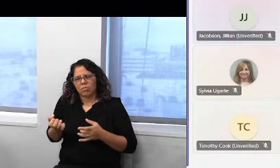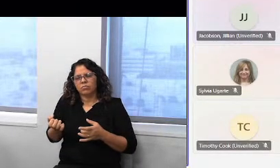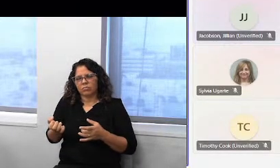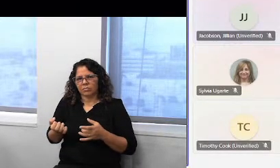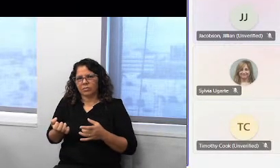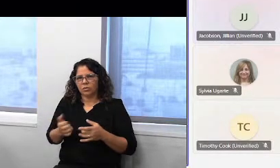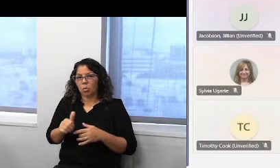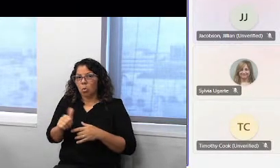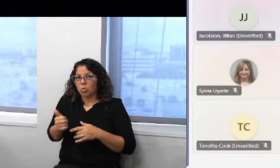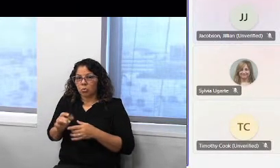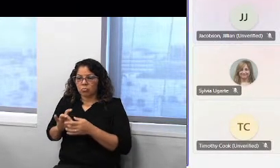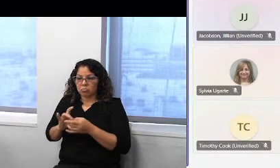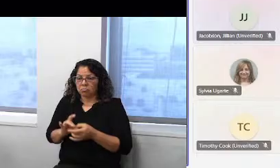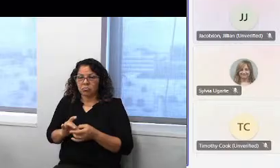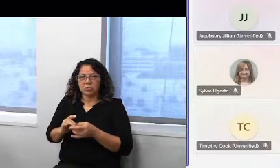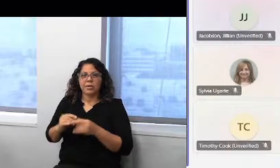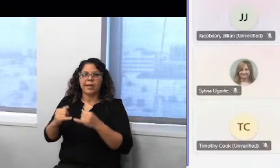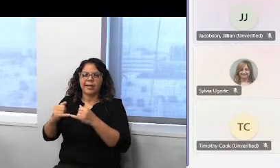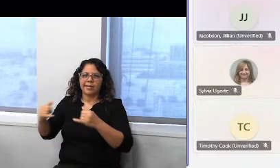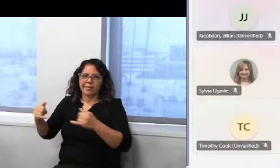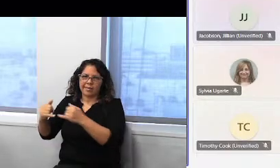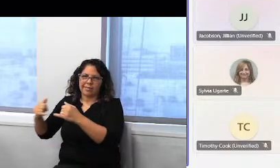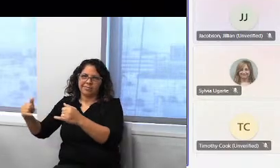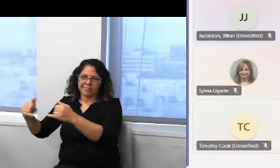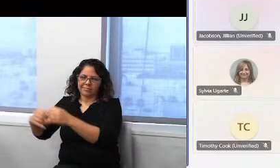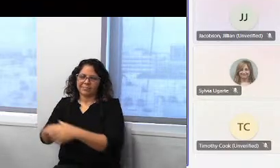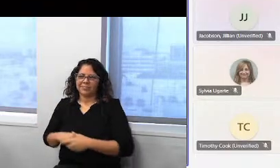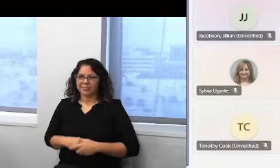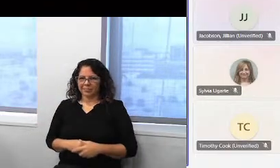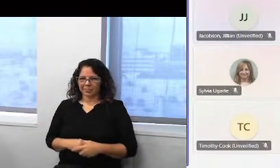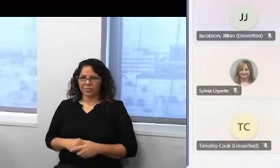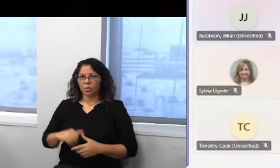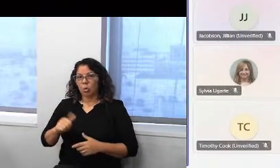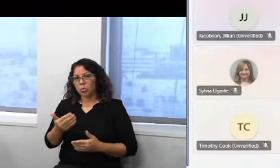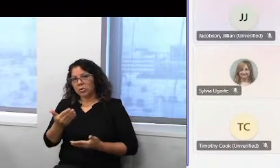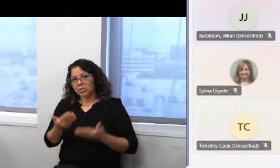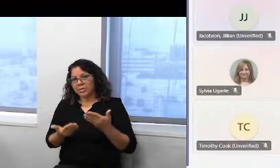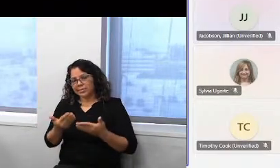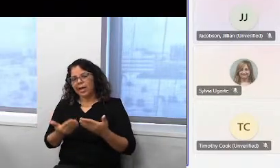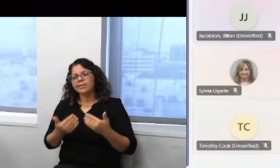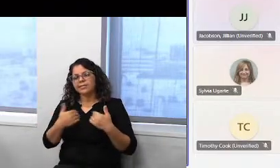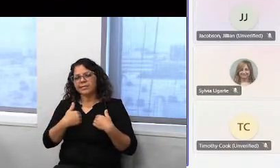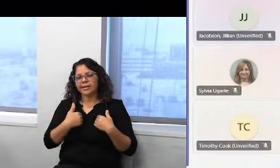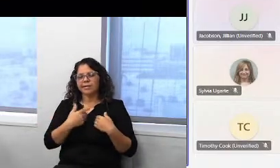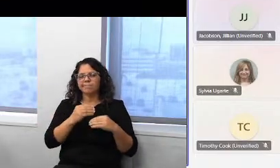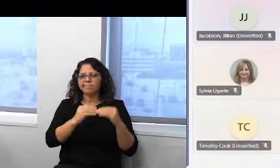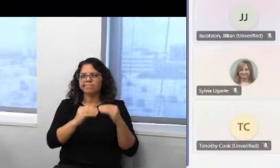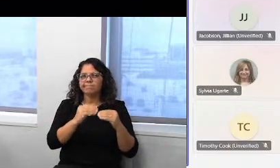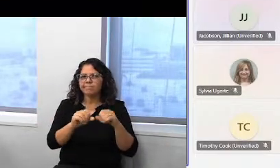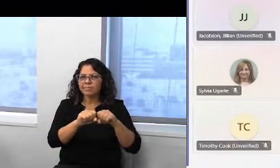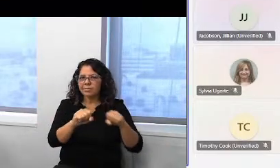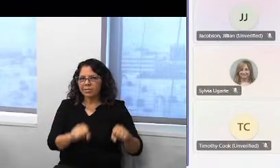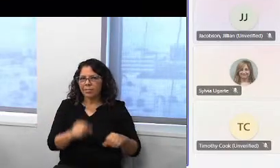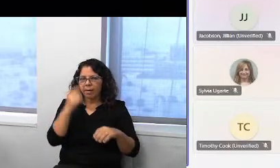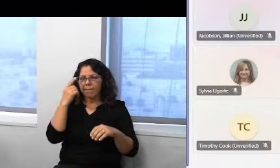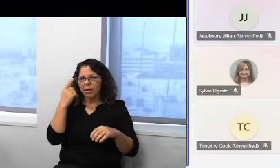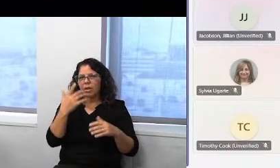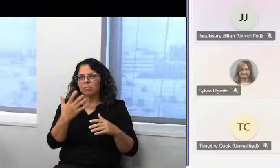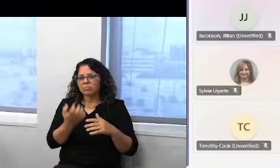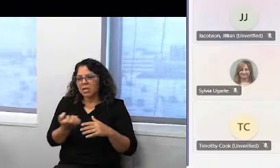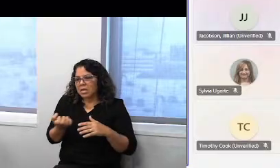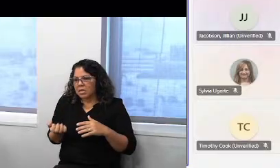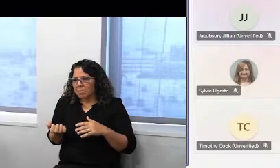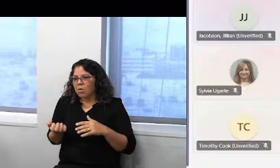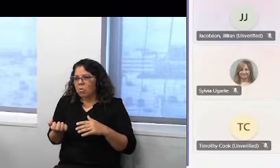for. Others for reconfiguration of the system to bring in out of service equipment in service that are part of the